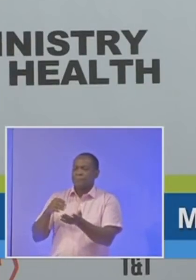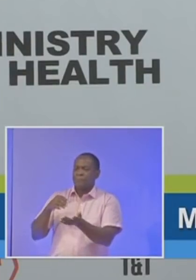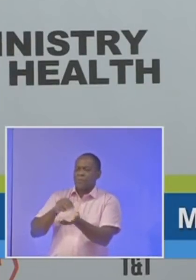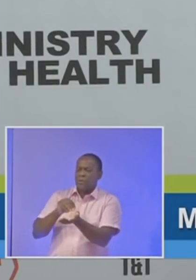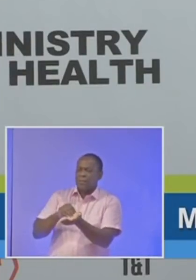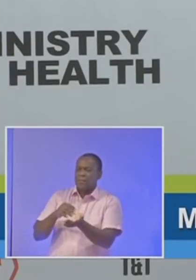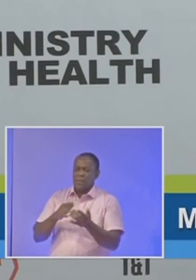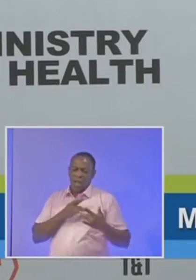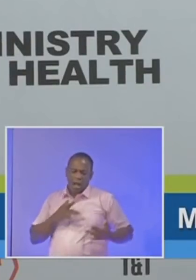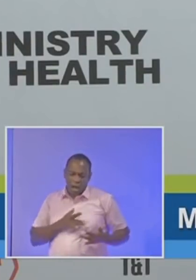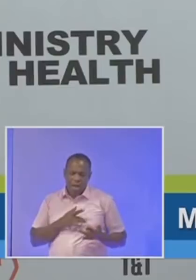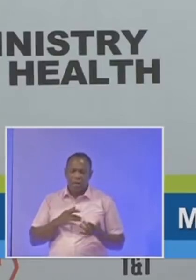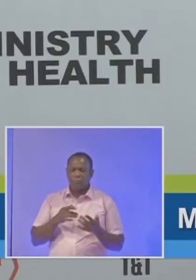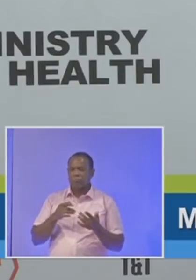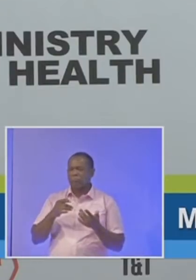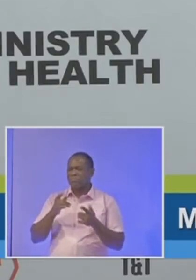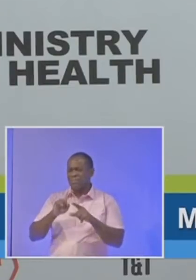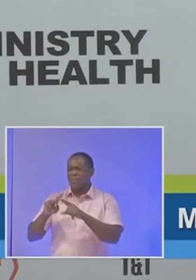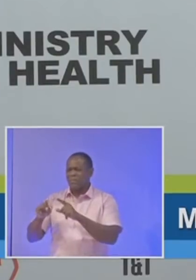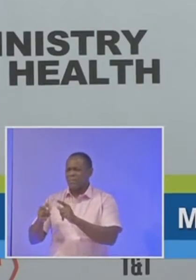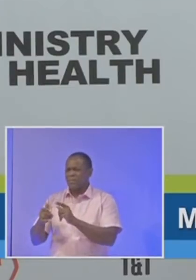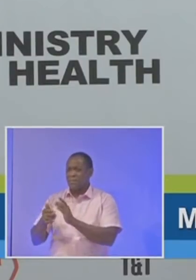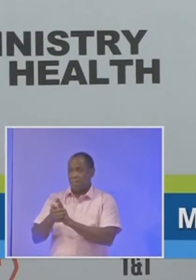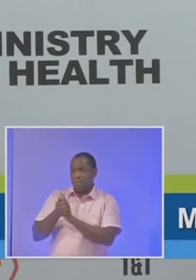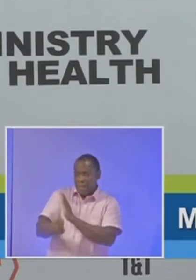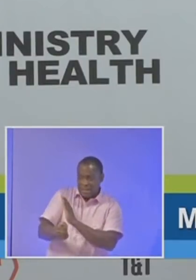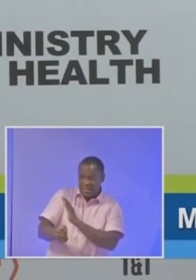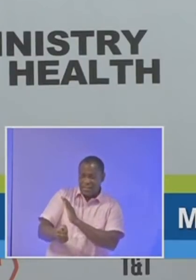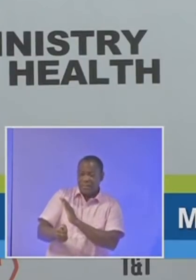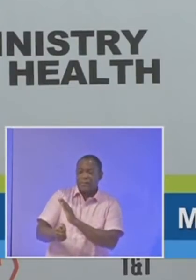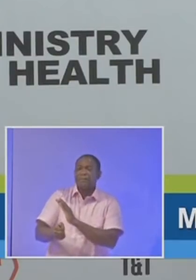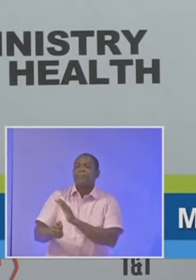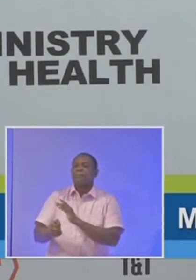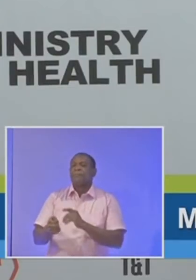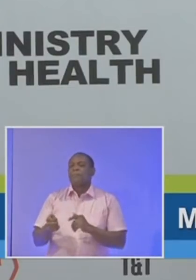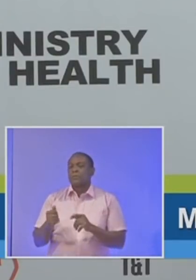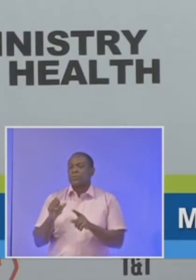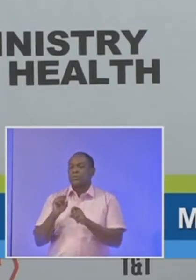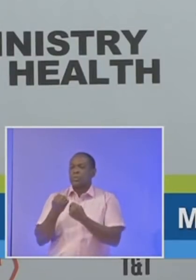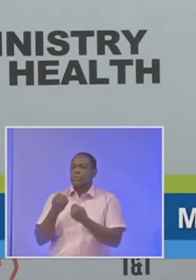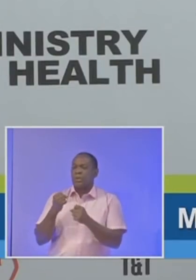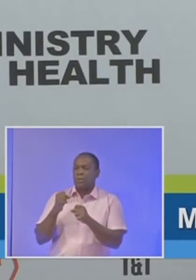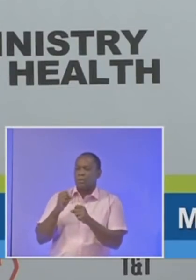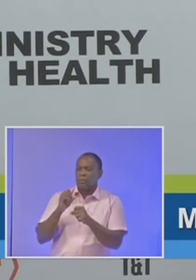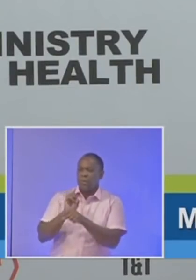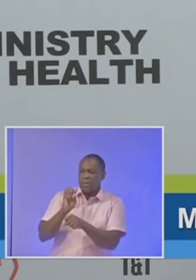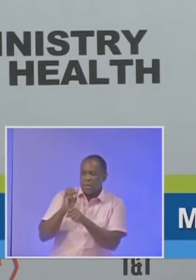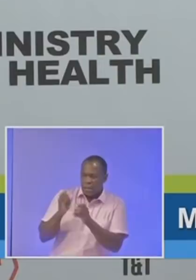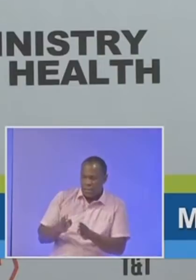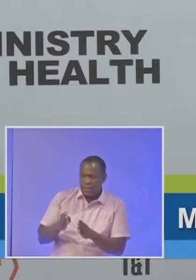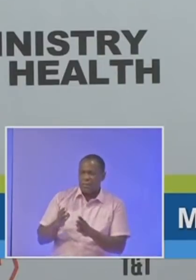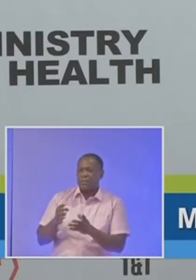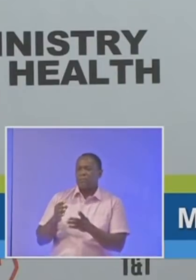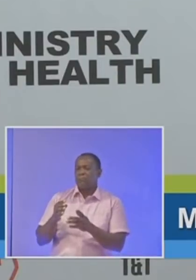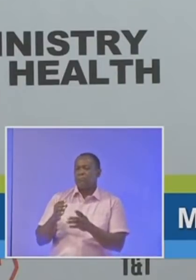cardiology, and thoracic medicine, etc., medical social workers, physiotherapists, and